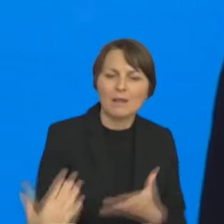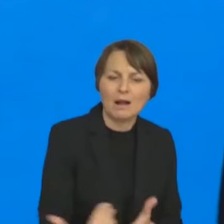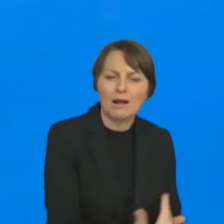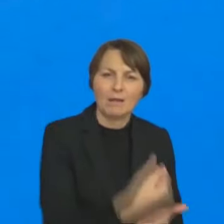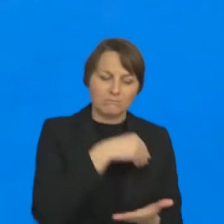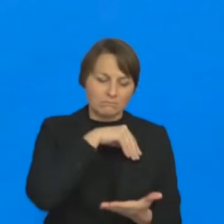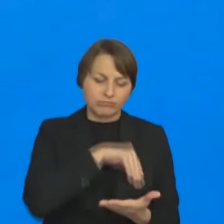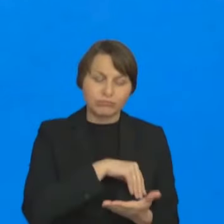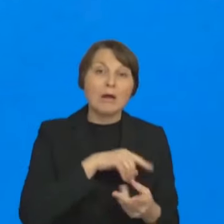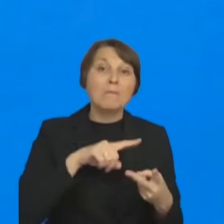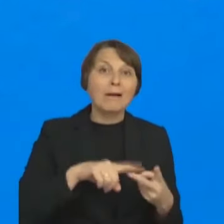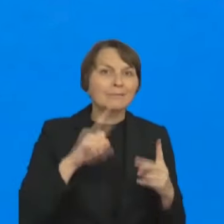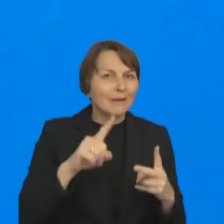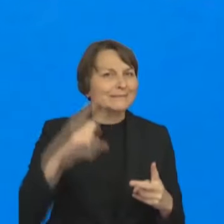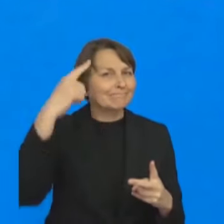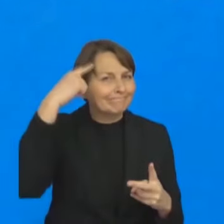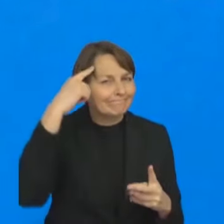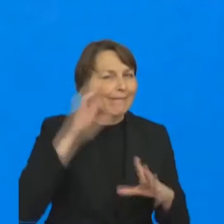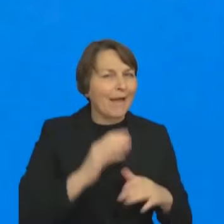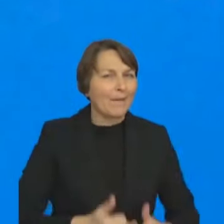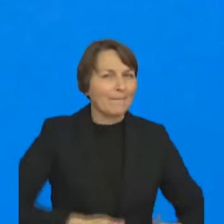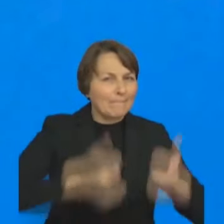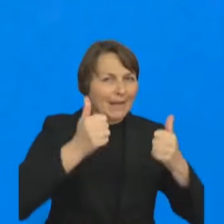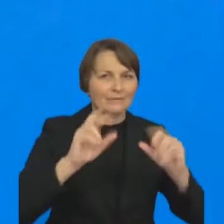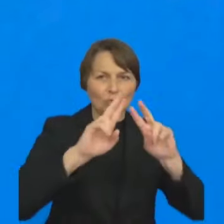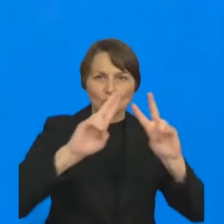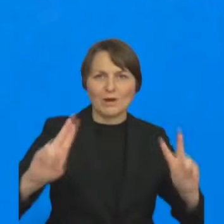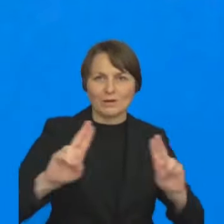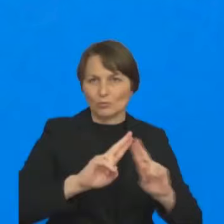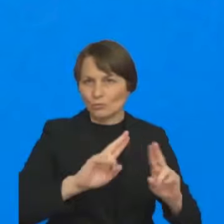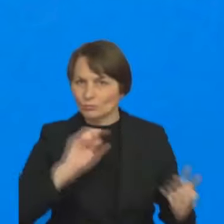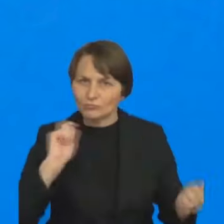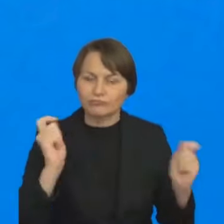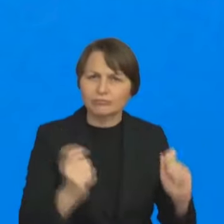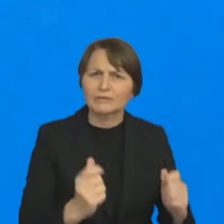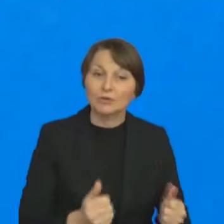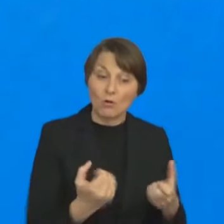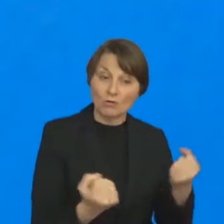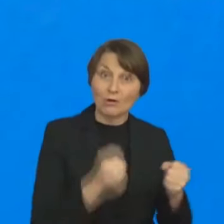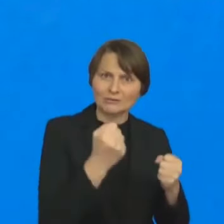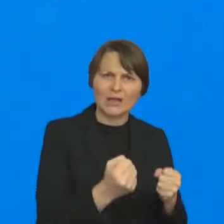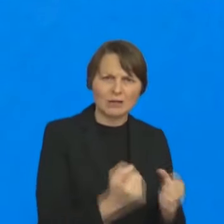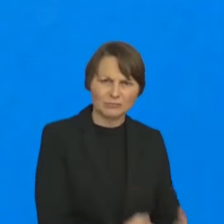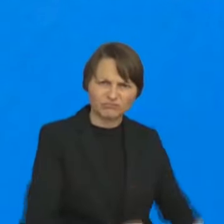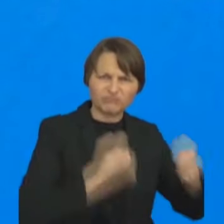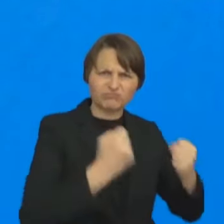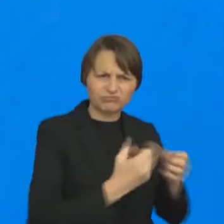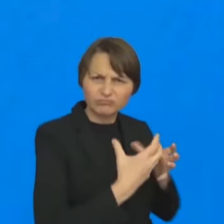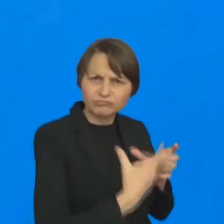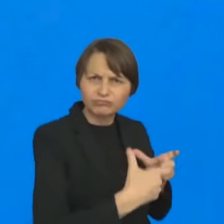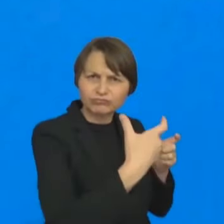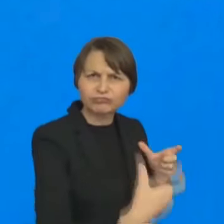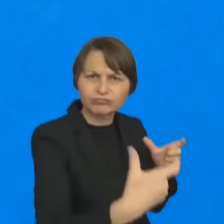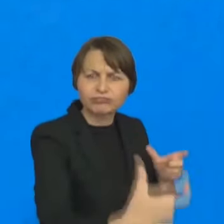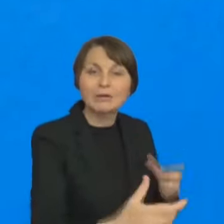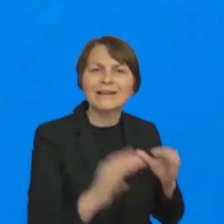going to have innovative vehicles that will be enriched with a lot of content and at the very technological edge of